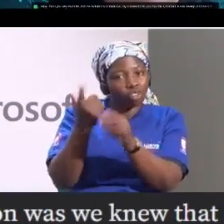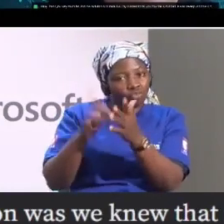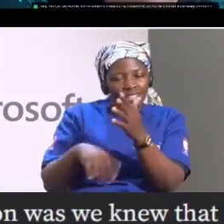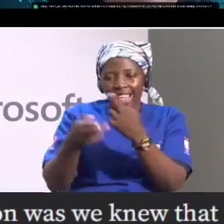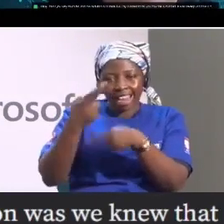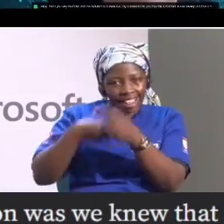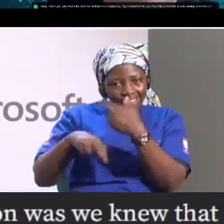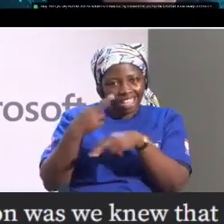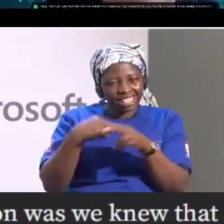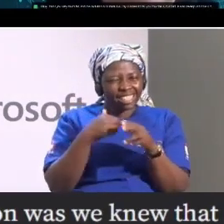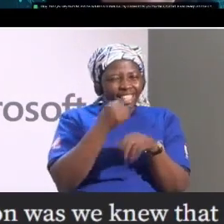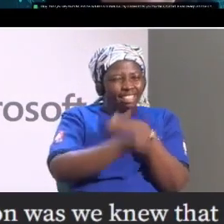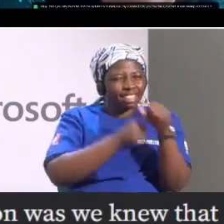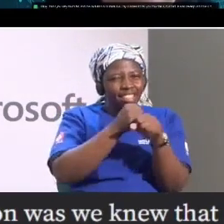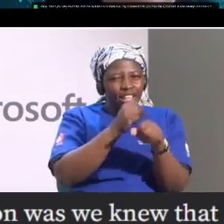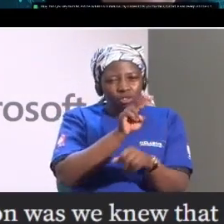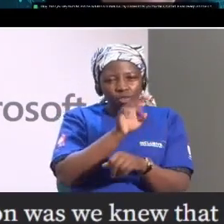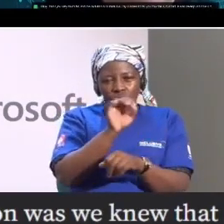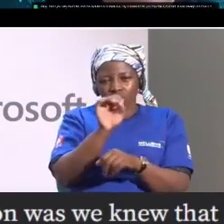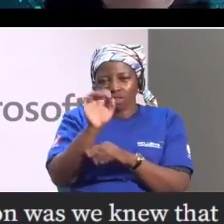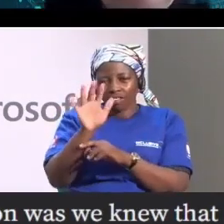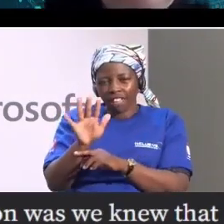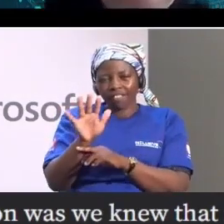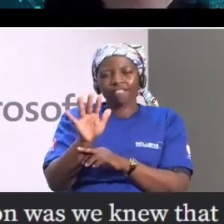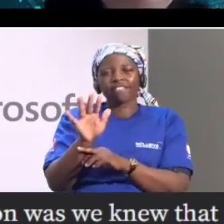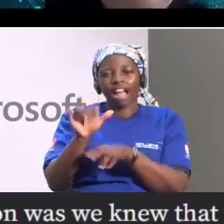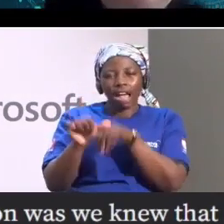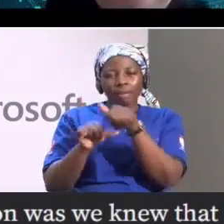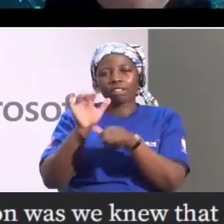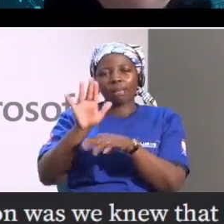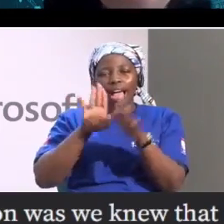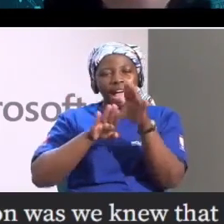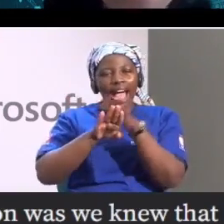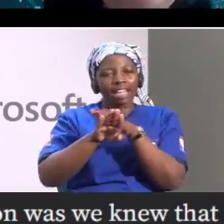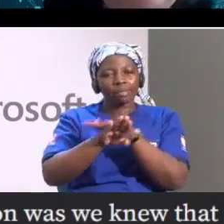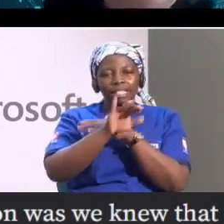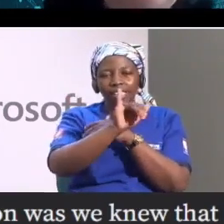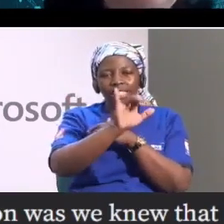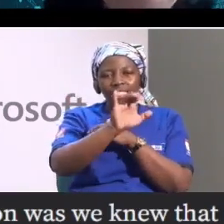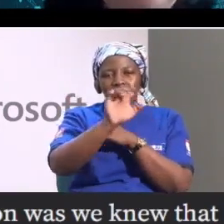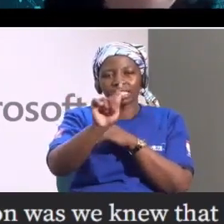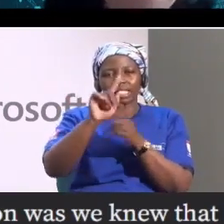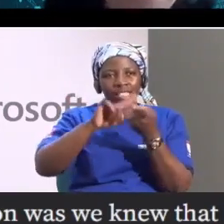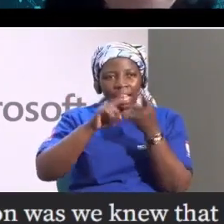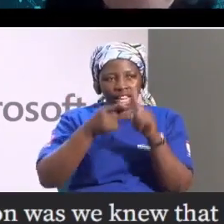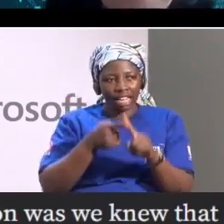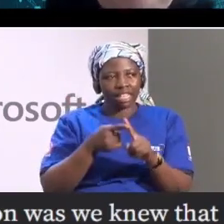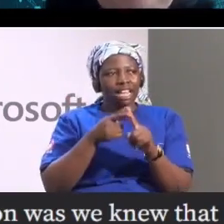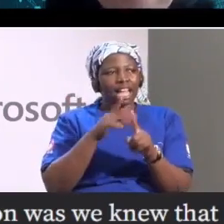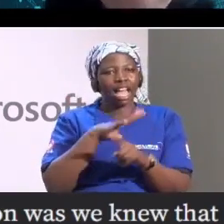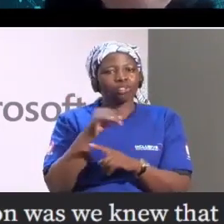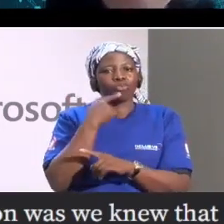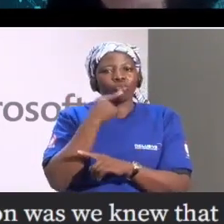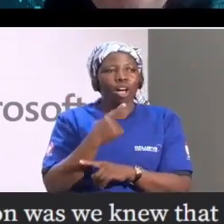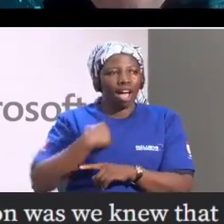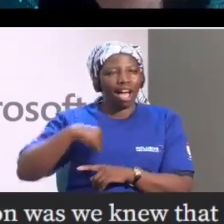around 2005 their accessibility ICT standards, and so